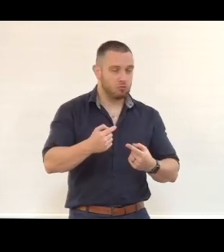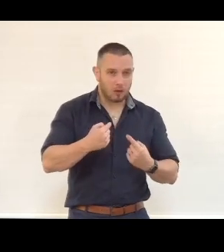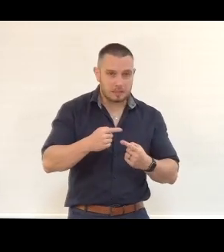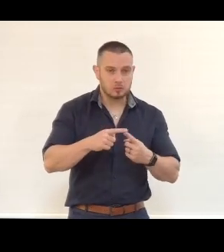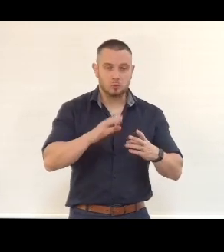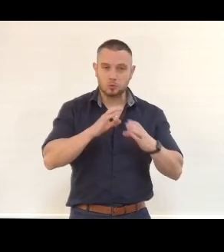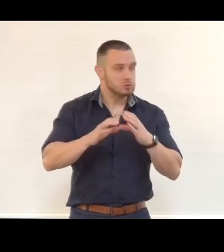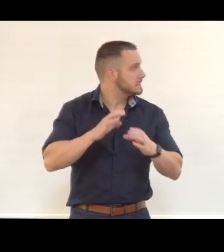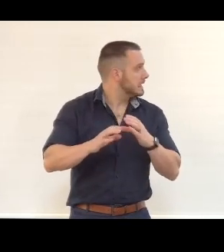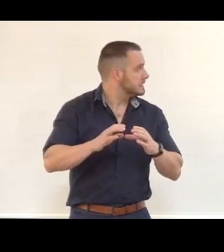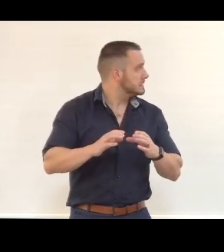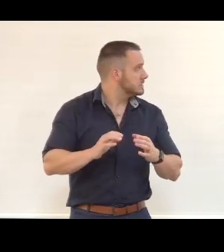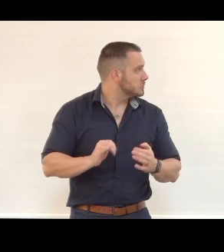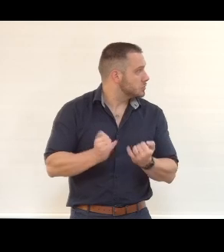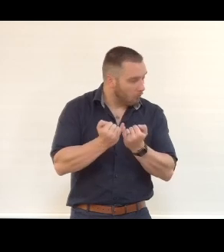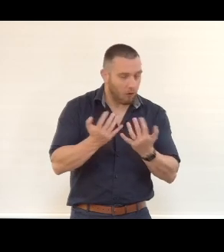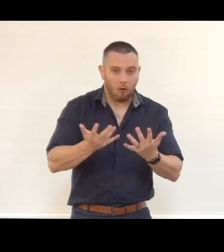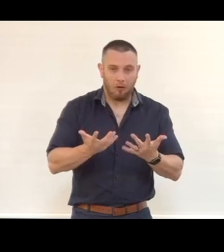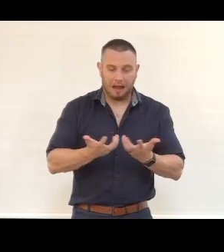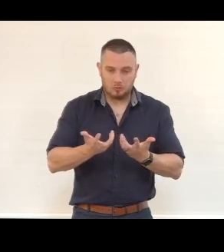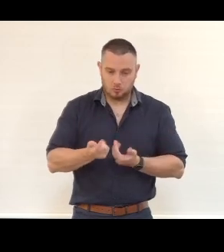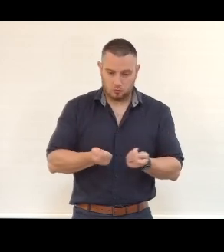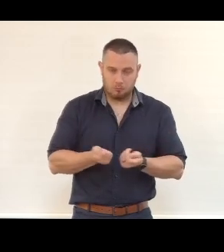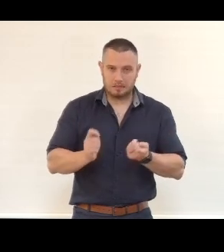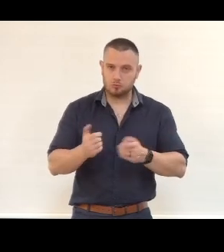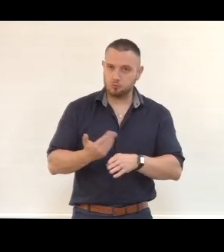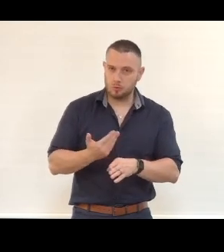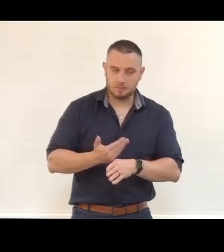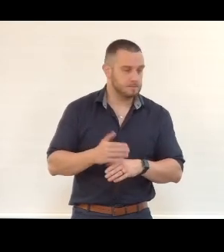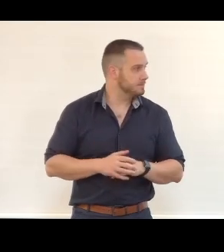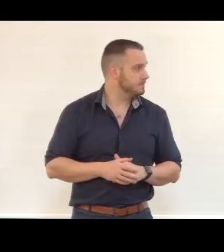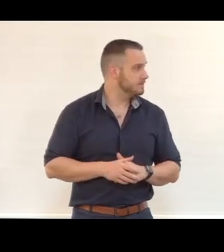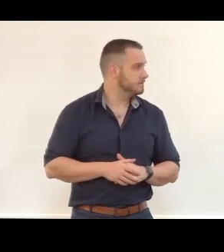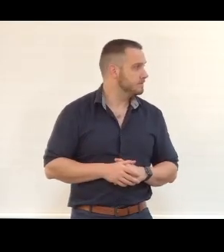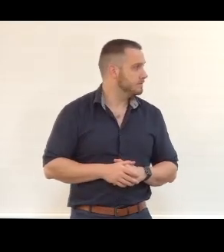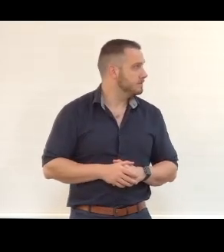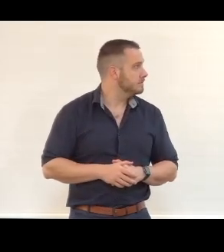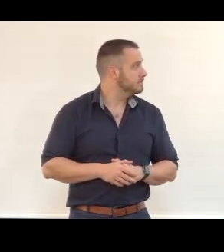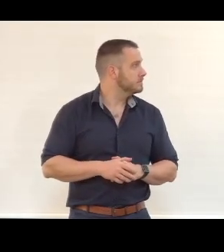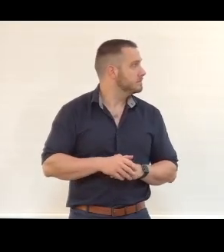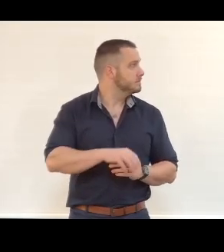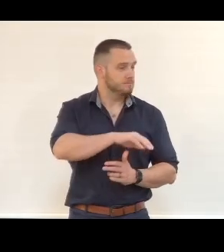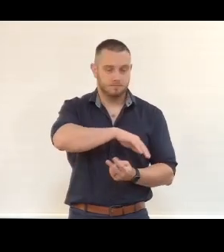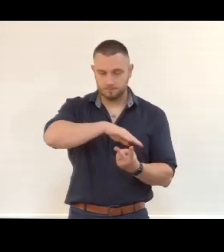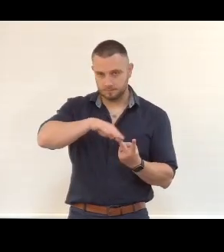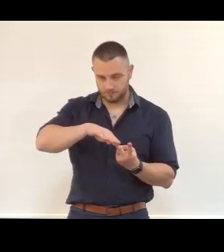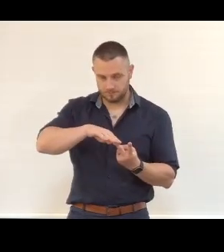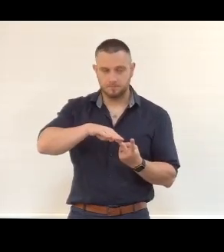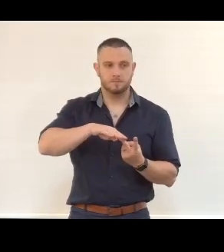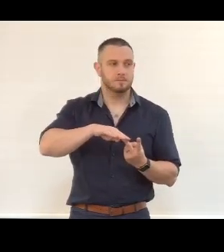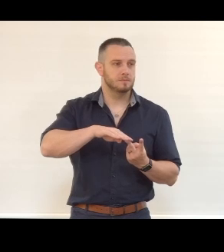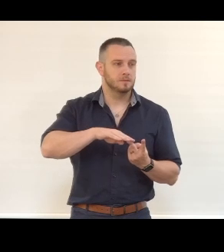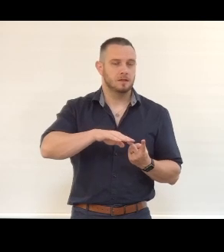managing workloads. So that was given by IP Labs with Emily. And then the second part of the